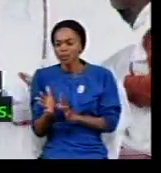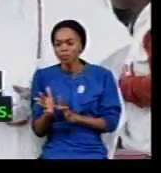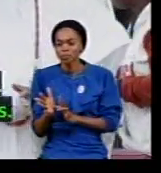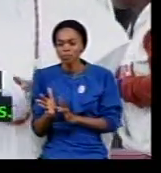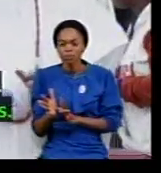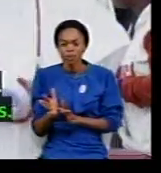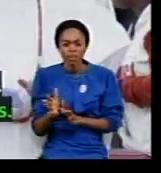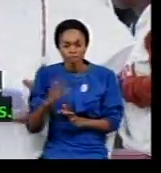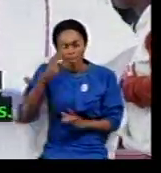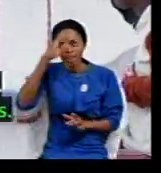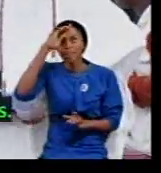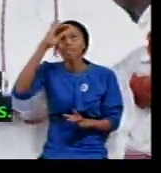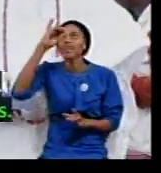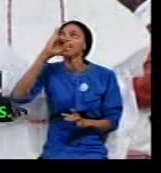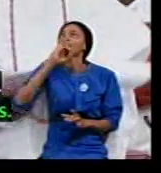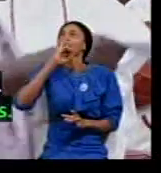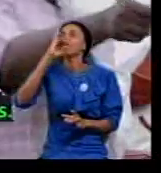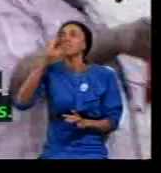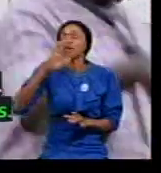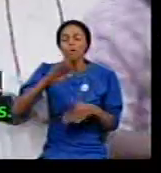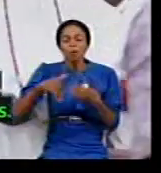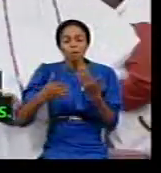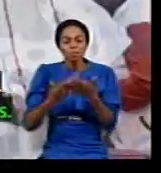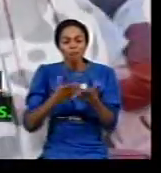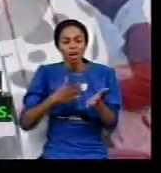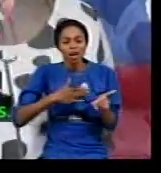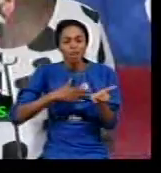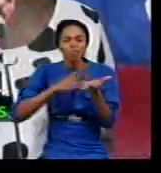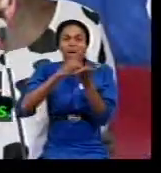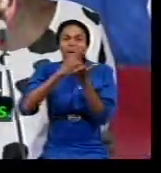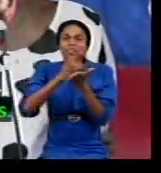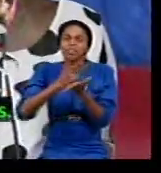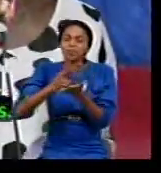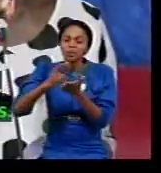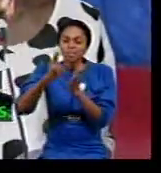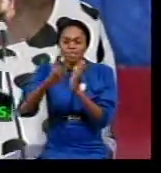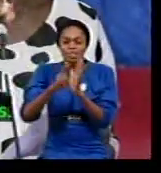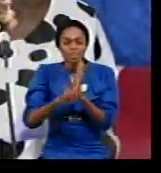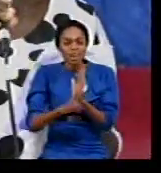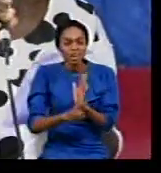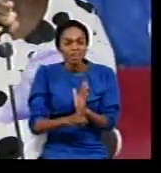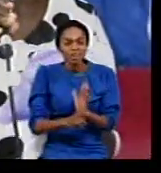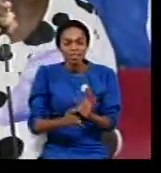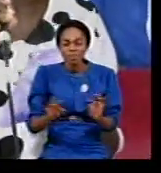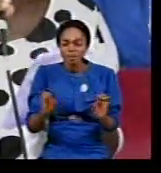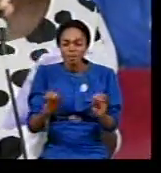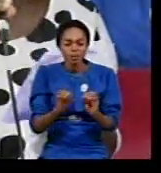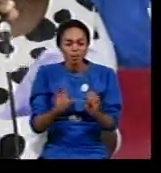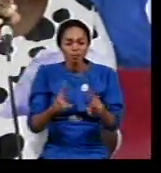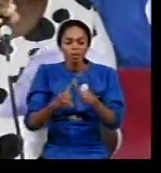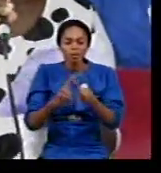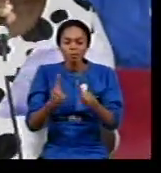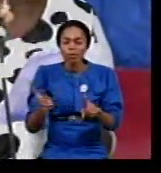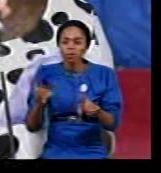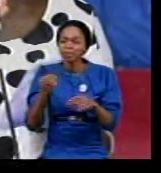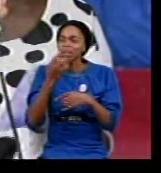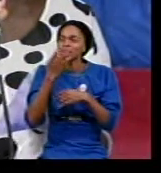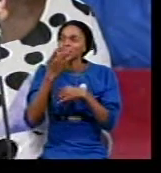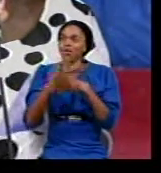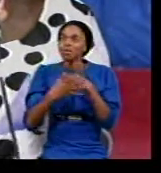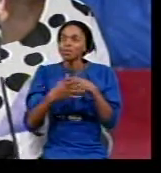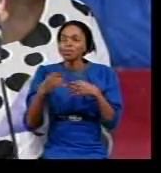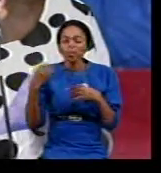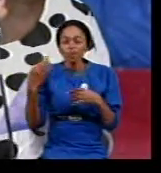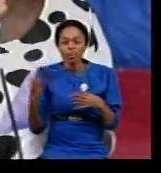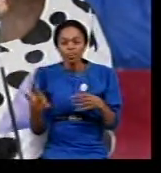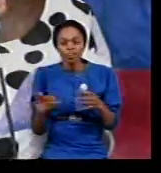pray that you'll not go that length. You'll say, God said it, I believe it, and that settles it. God said it, I believe it,